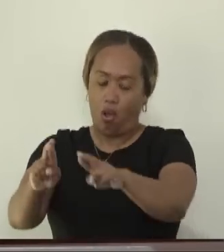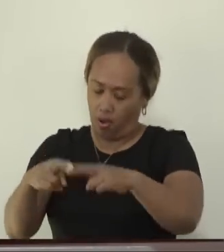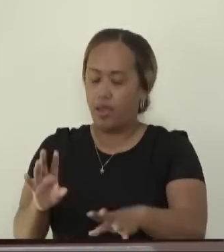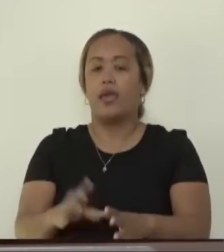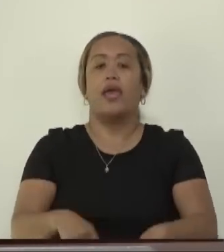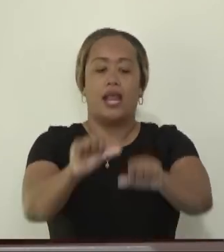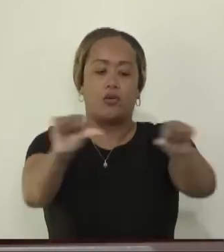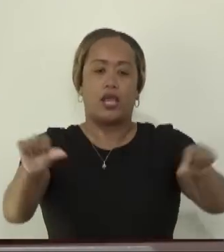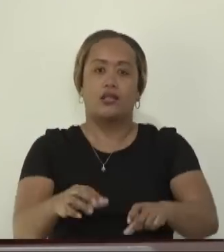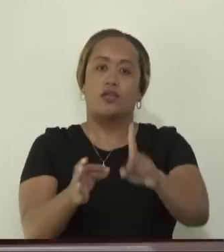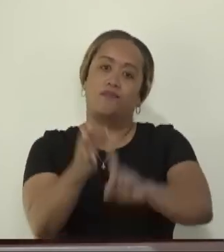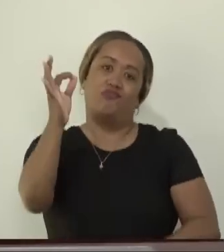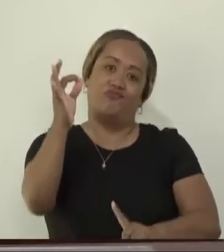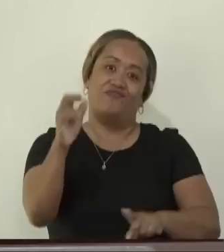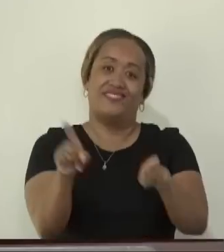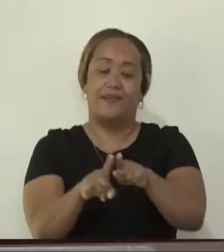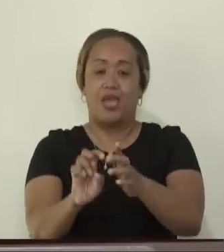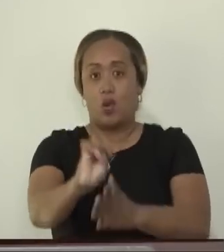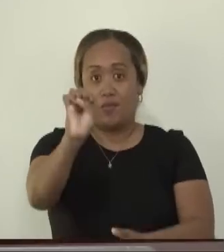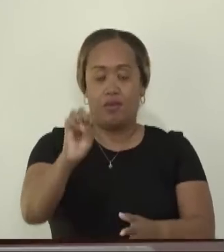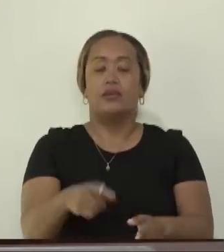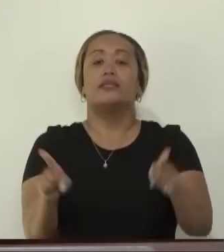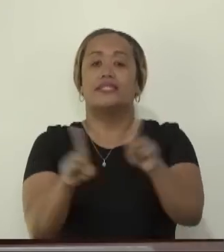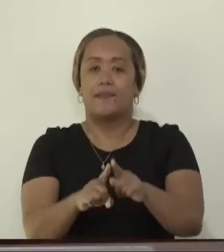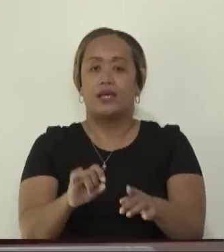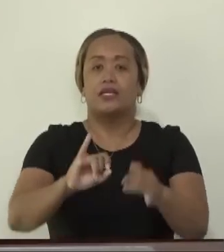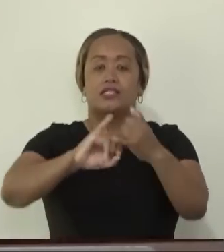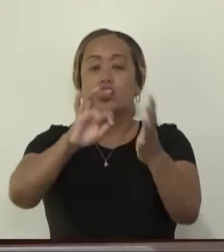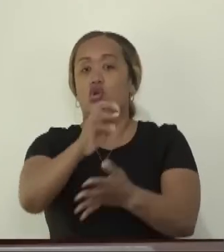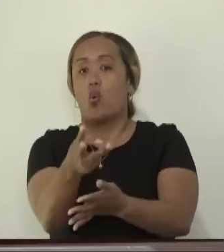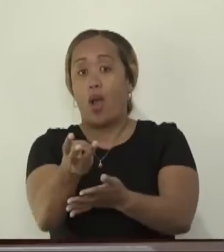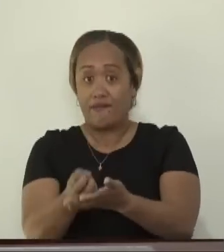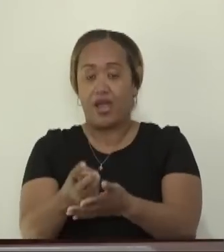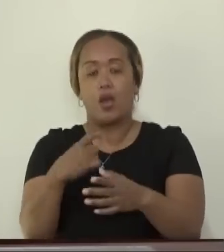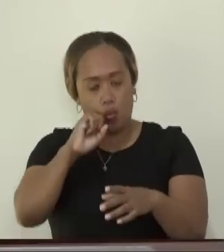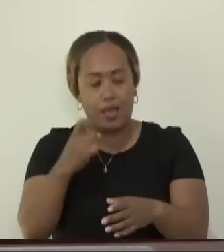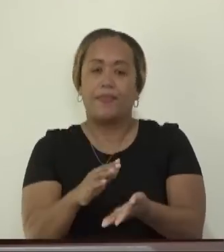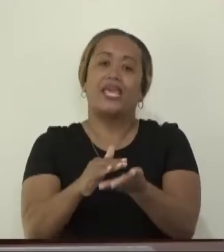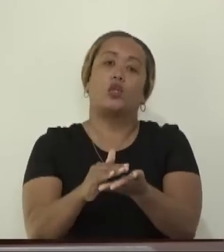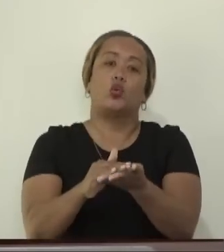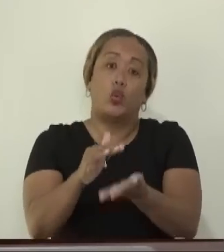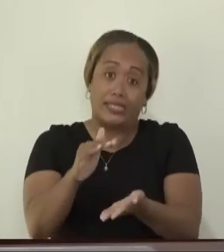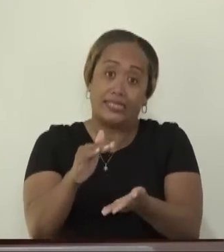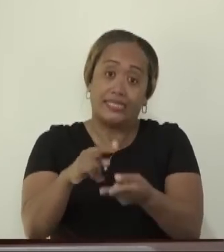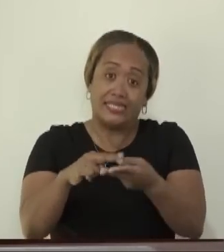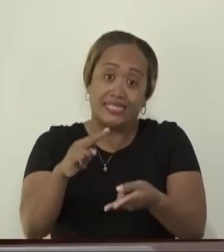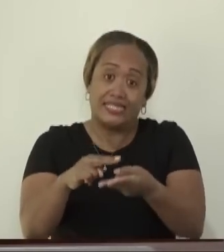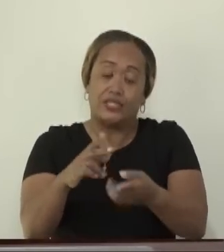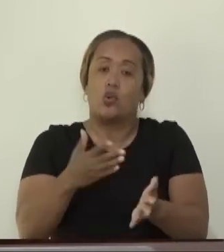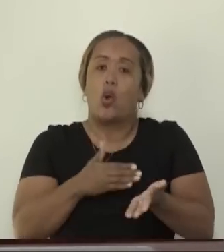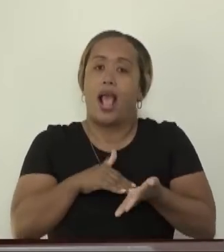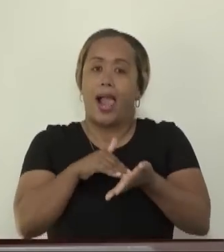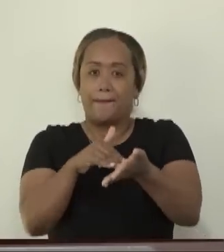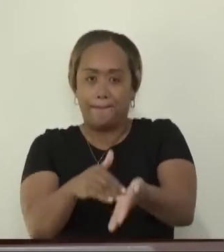can also improve. Social welfare benefits for aged citizens will be increased to cushion